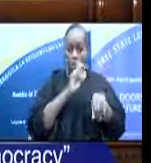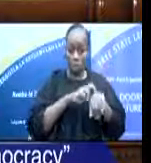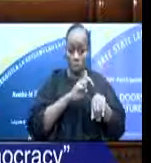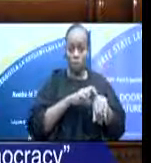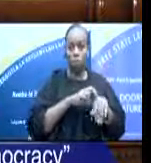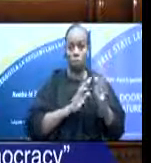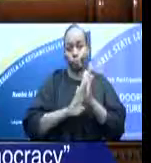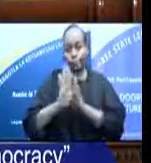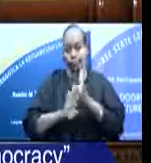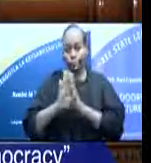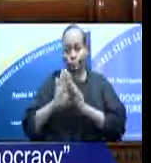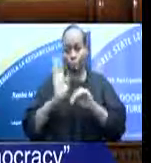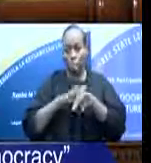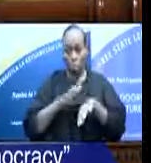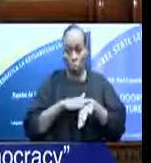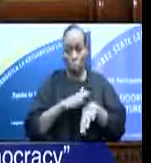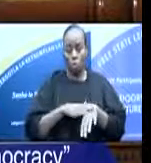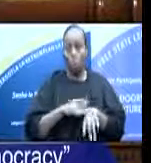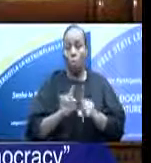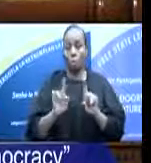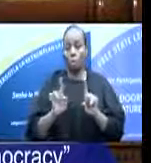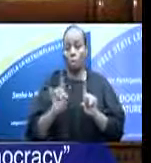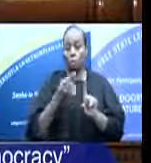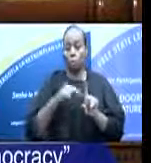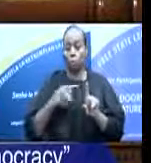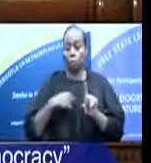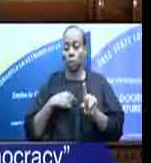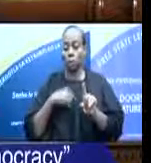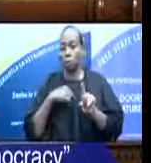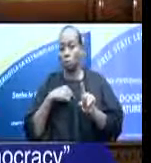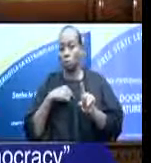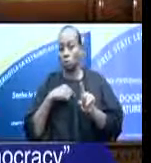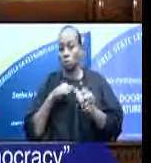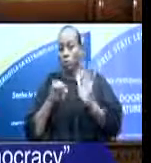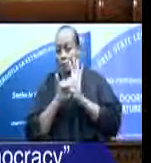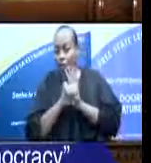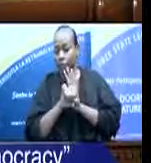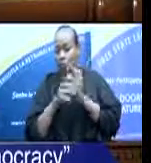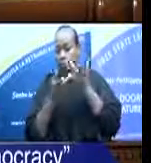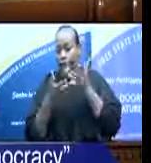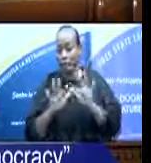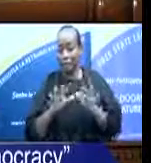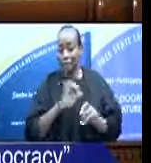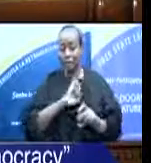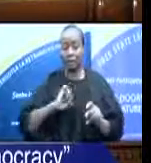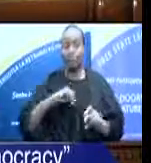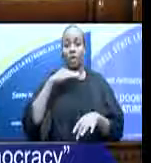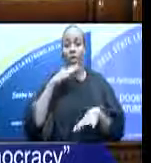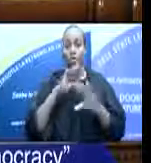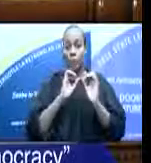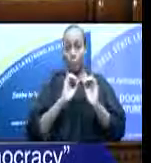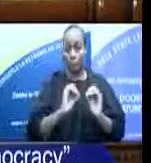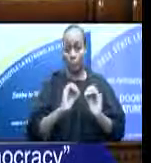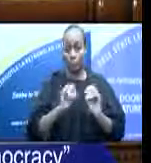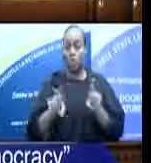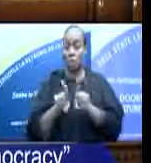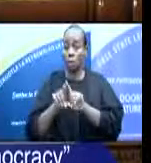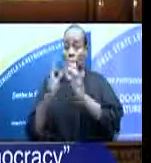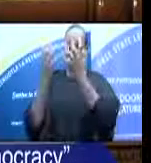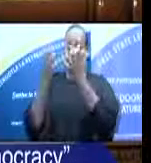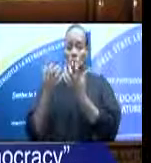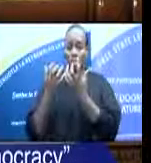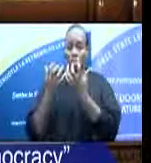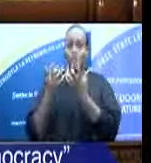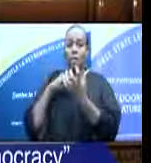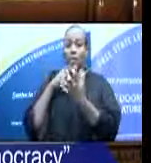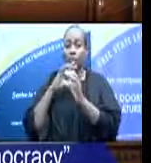it. However, we notice the challenge of shortage of staff and minimal budget that